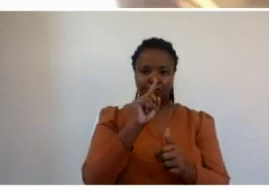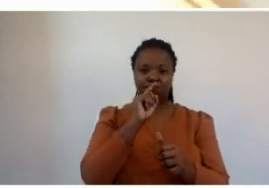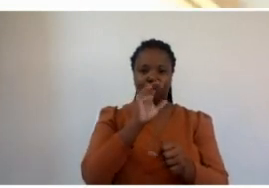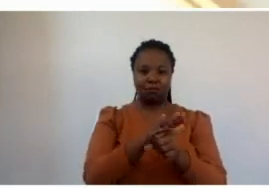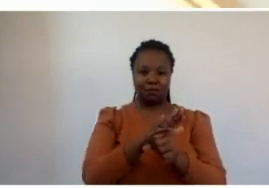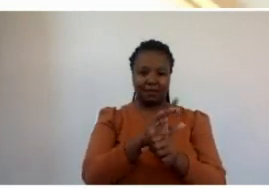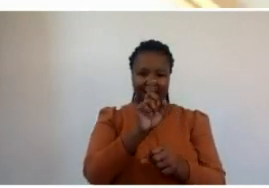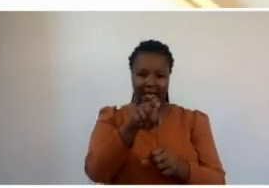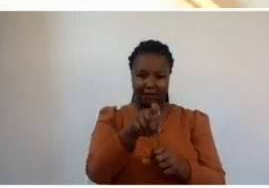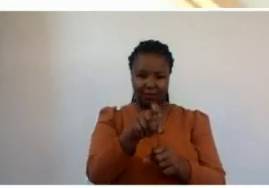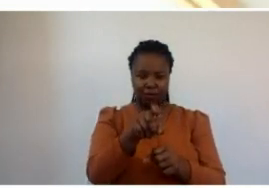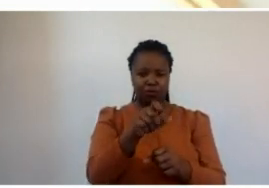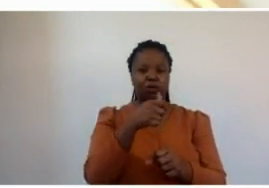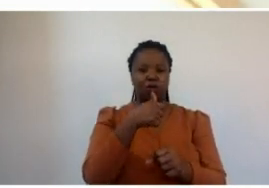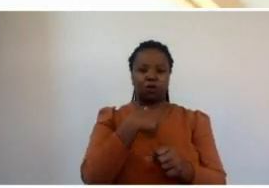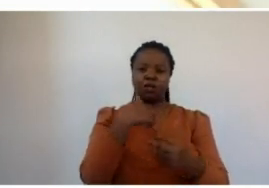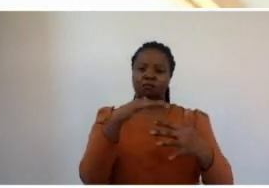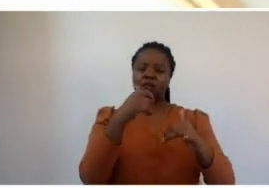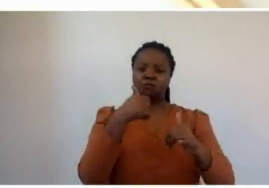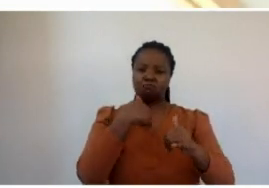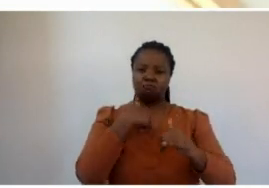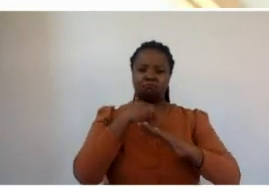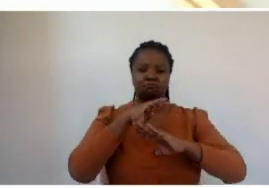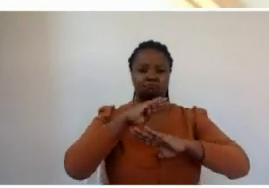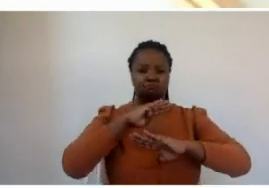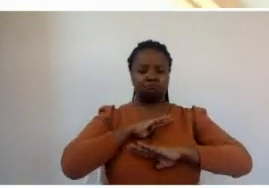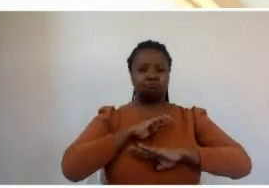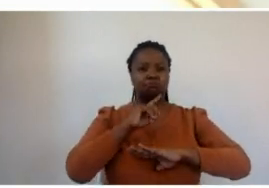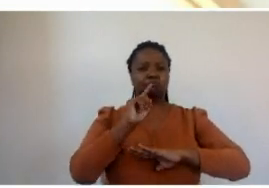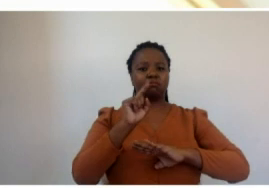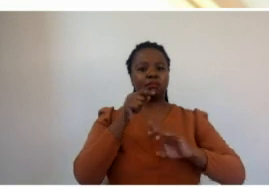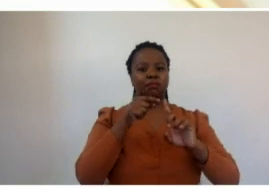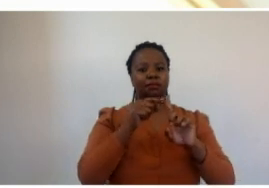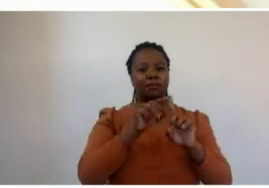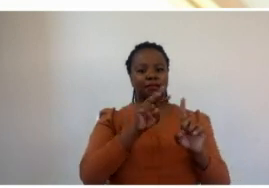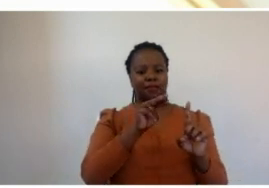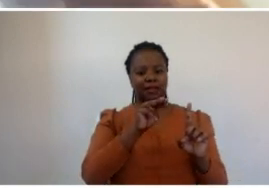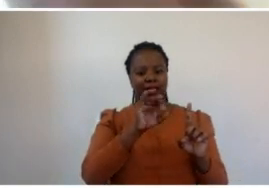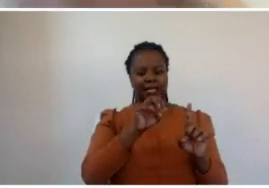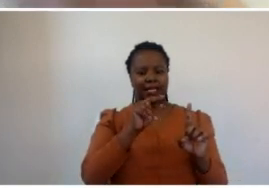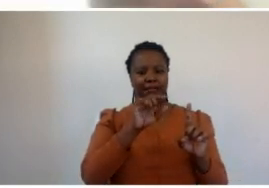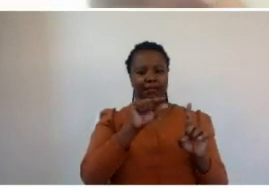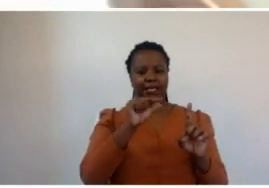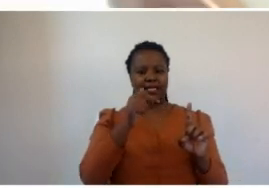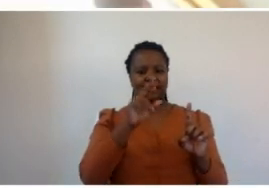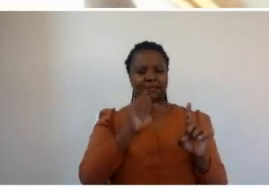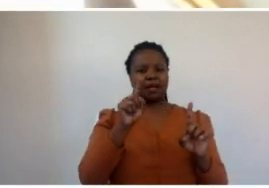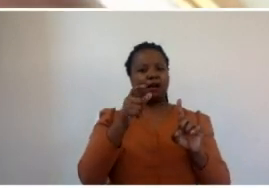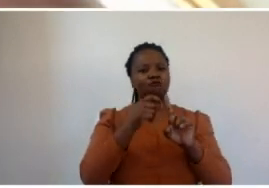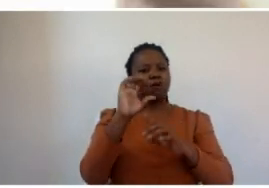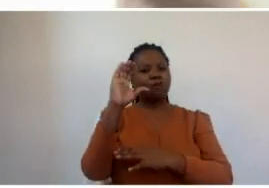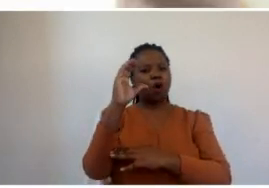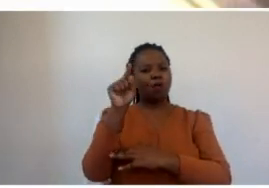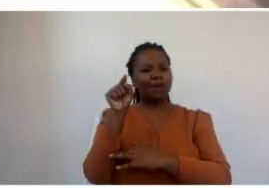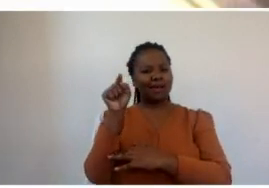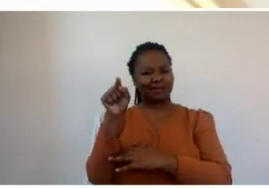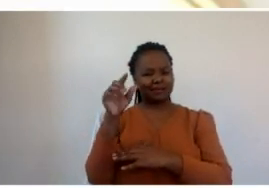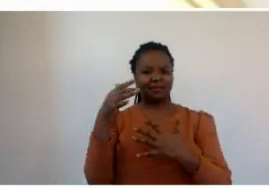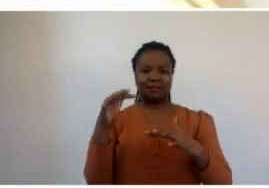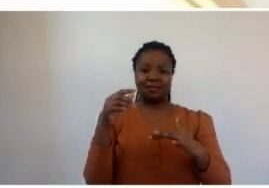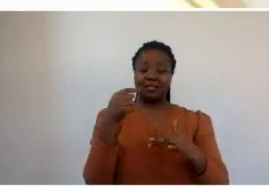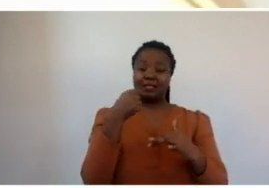wonderfully gratified to hear from Minister Angulo about the progress Colombia is making, this essential nature of a